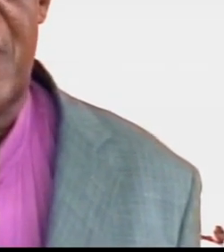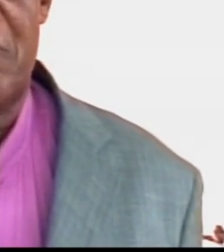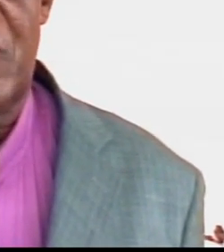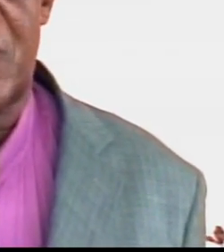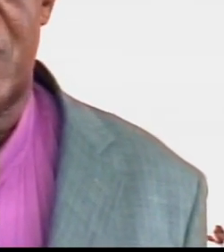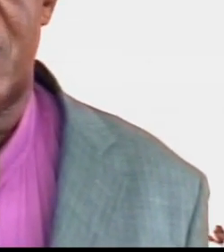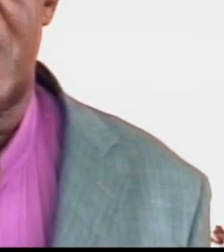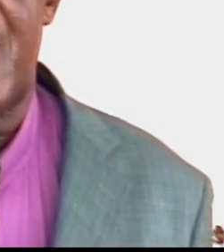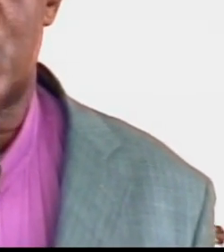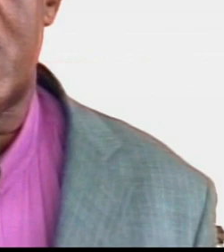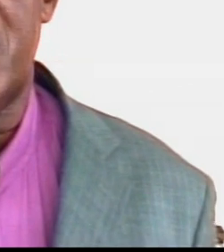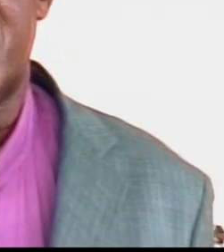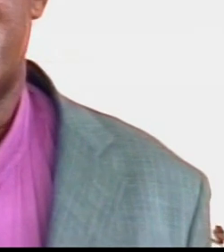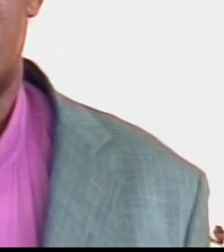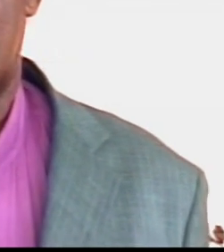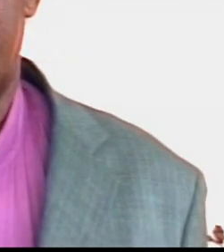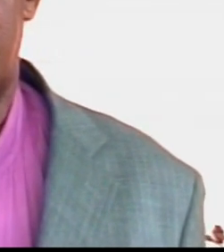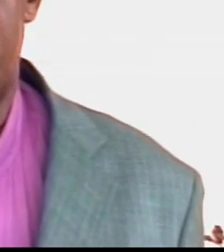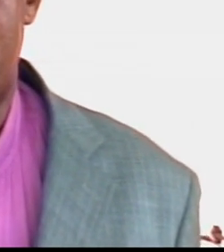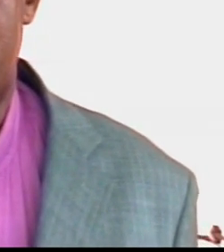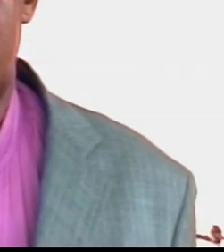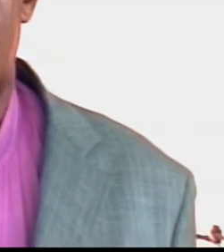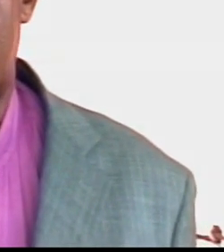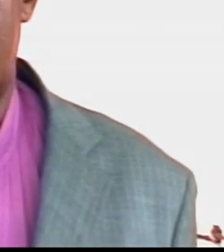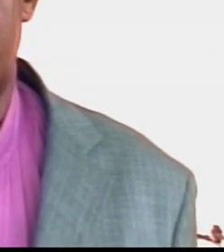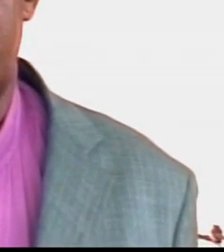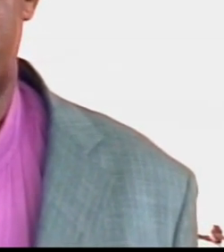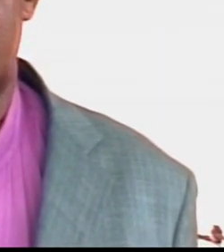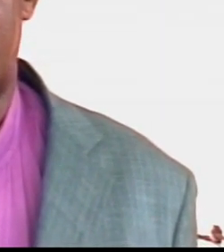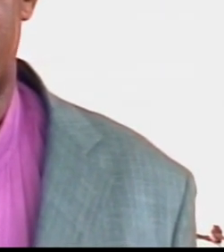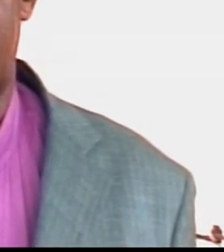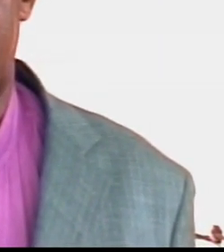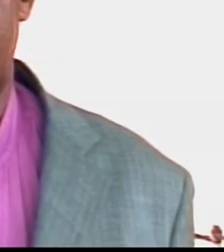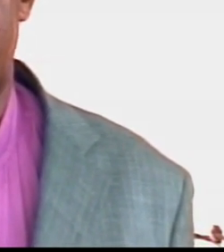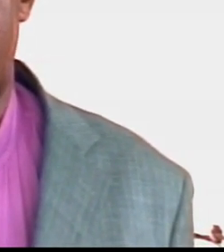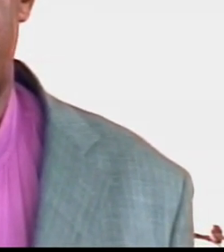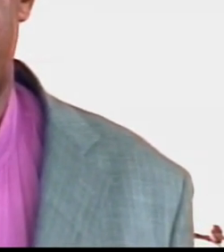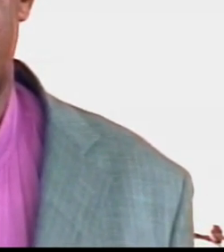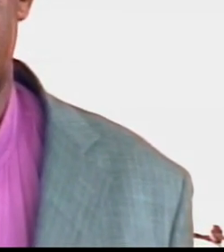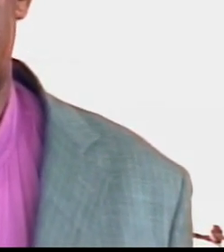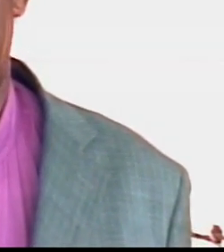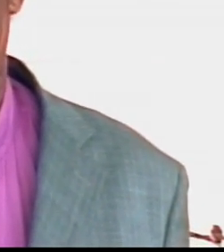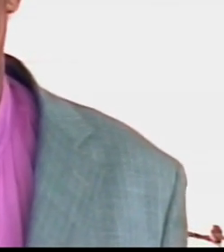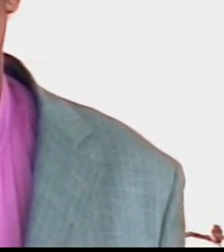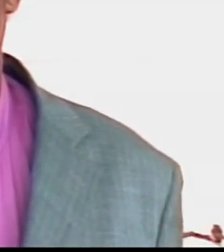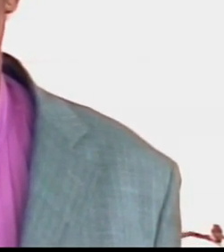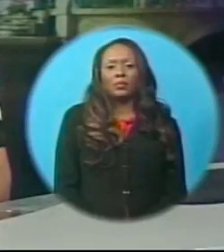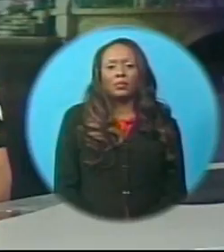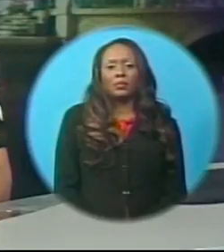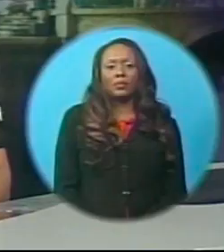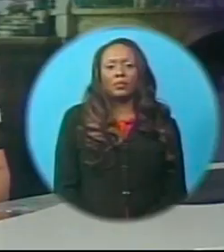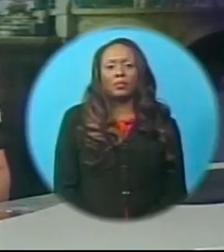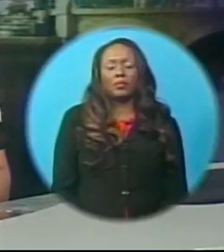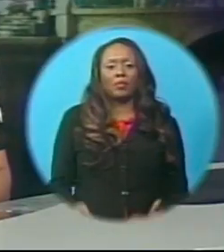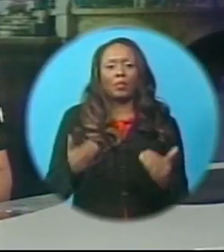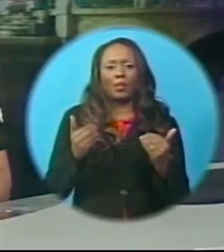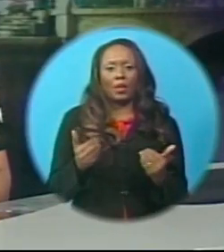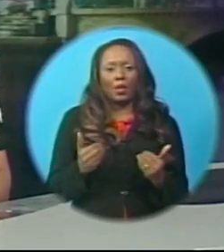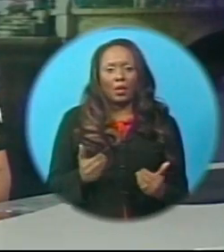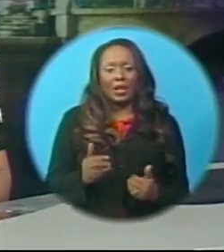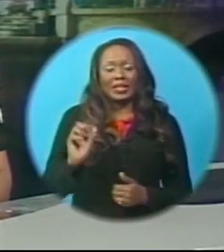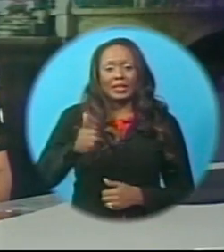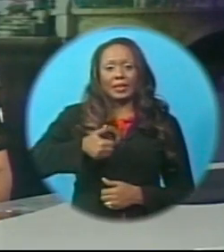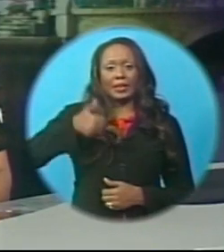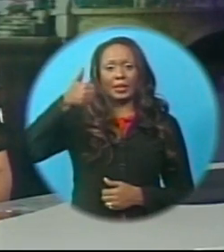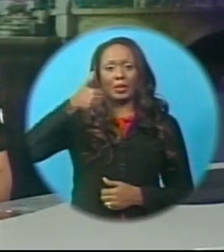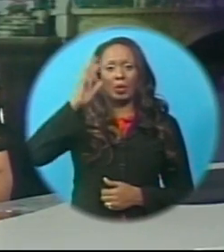of Mr. Lashley, we have been able so far to be able to start this parliament. The current slate of